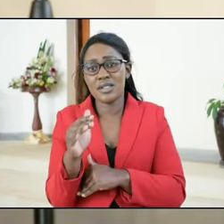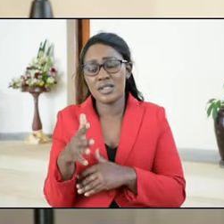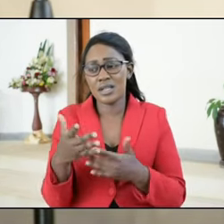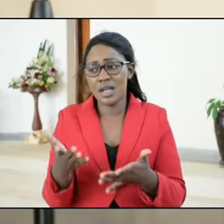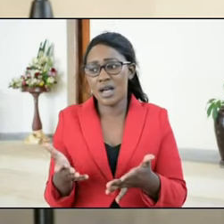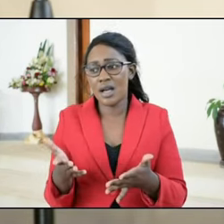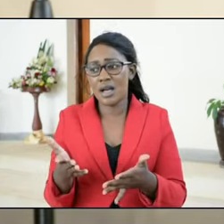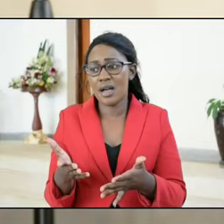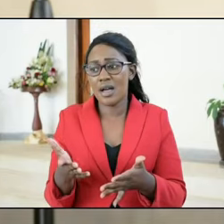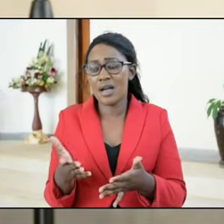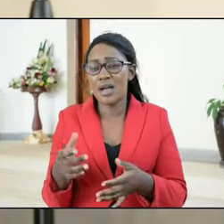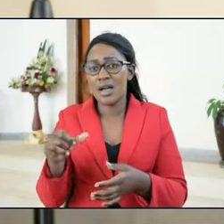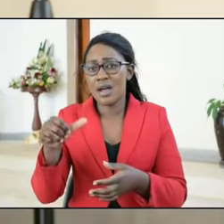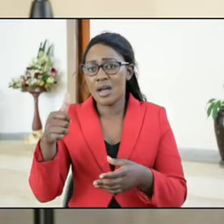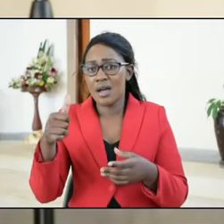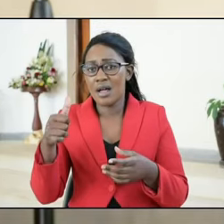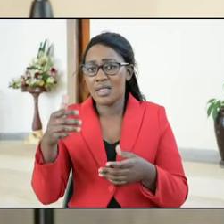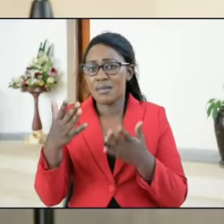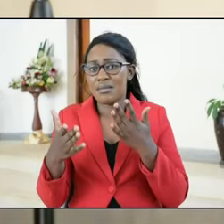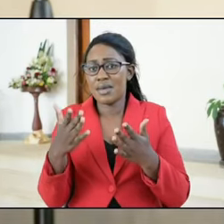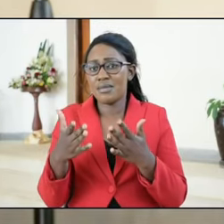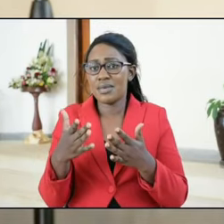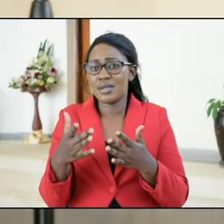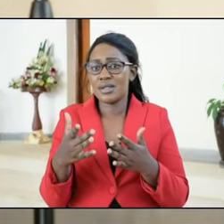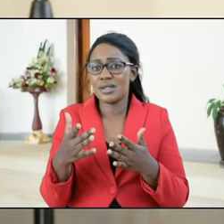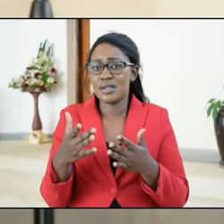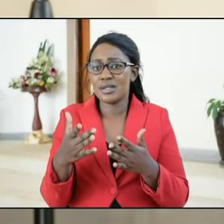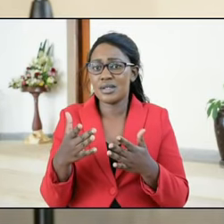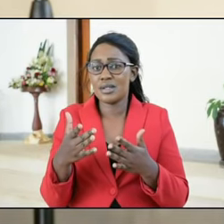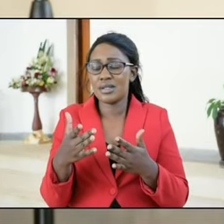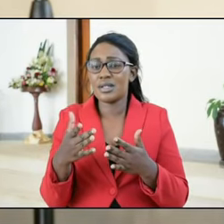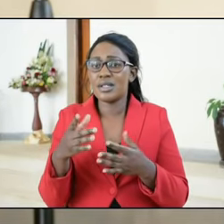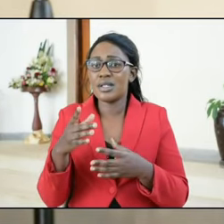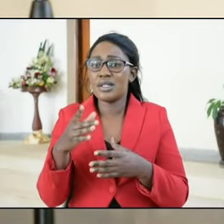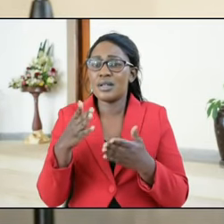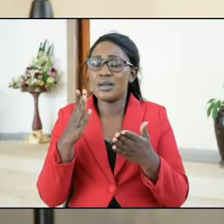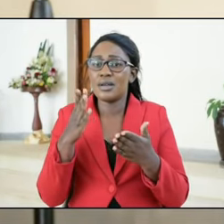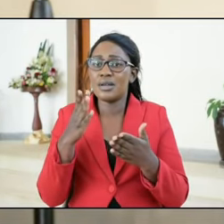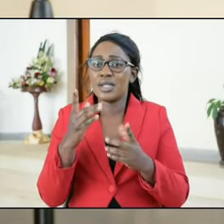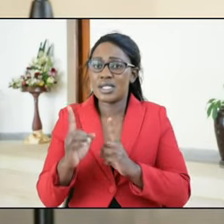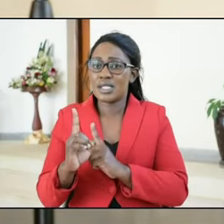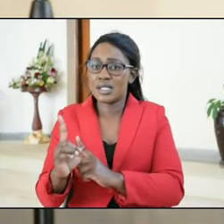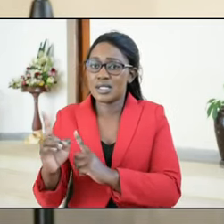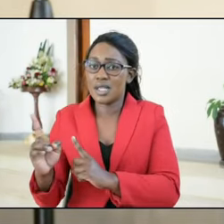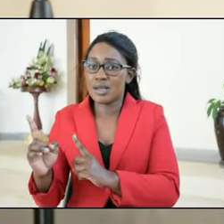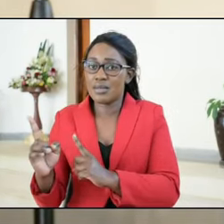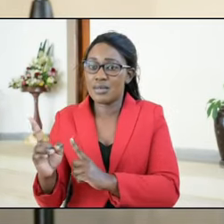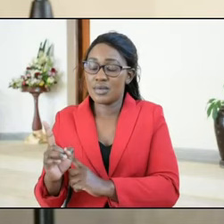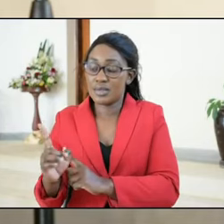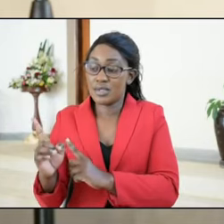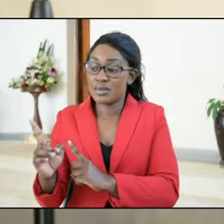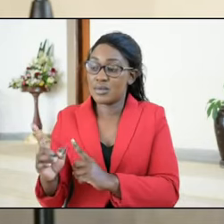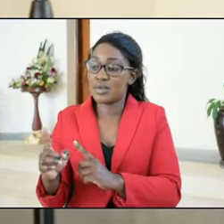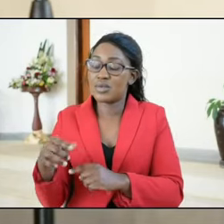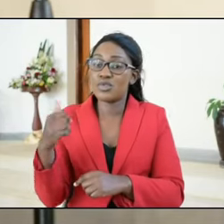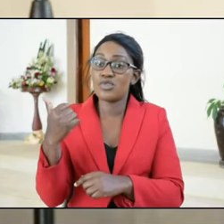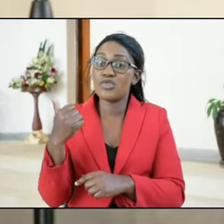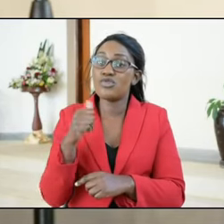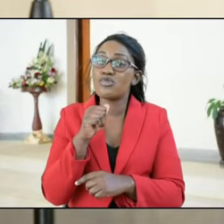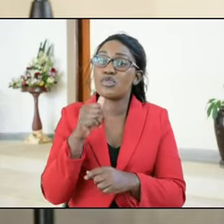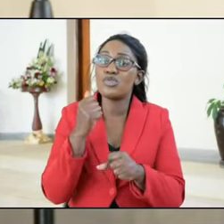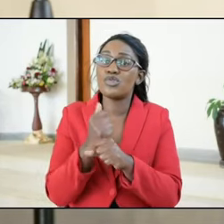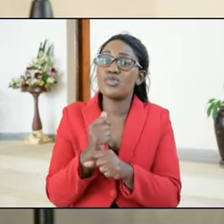washing their hands in some particular way. Mm. And Jesus has to tell them, to refer them back to the Bible and